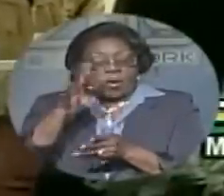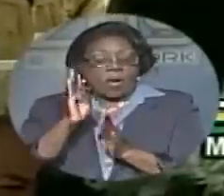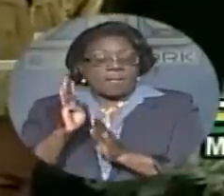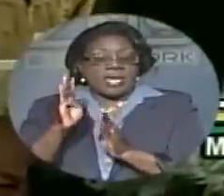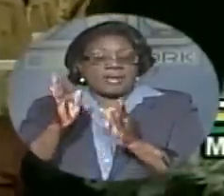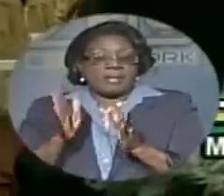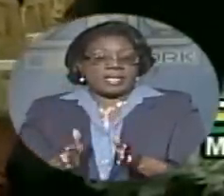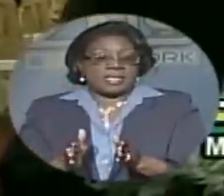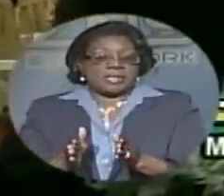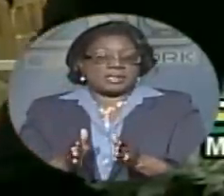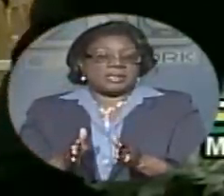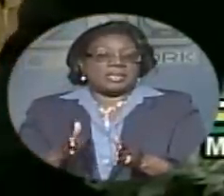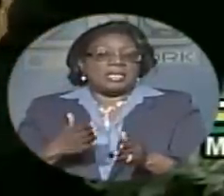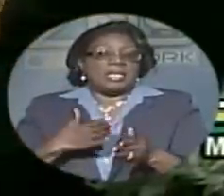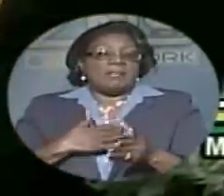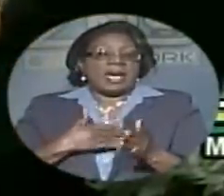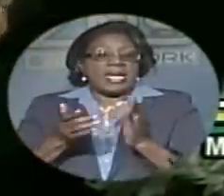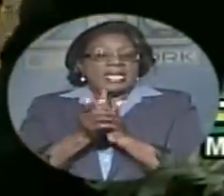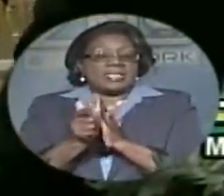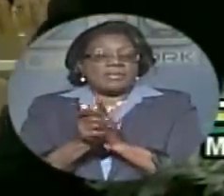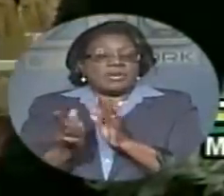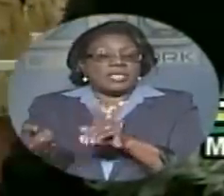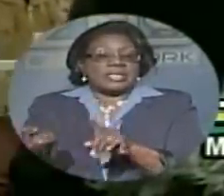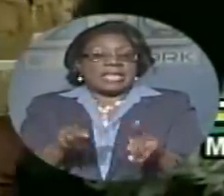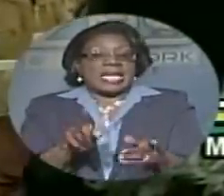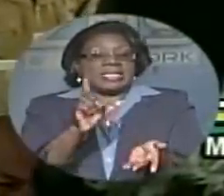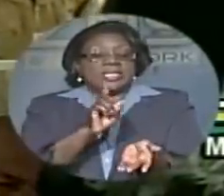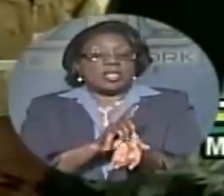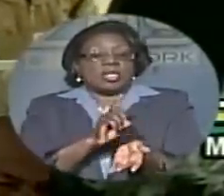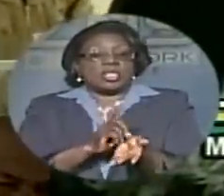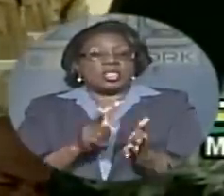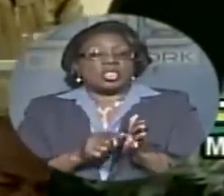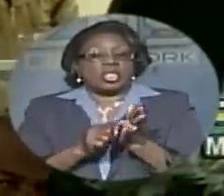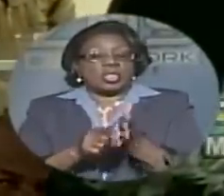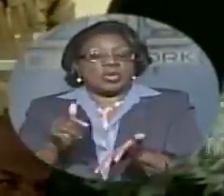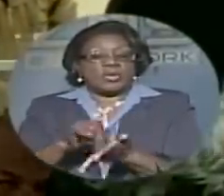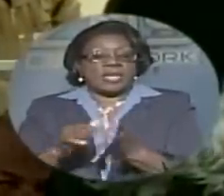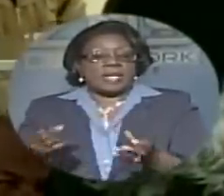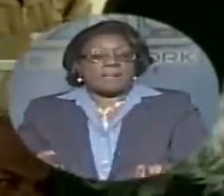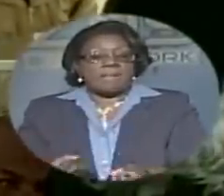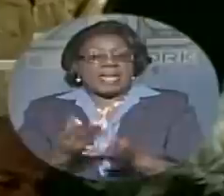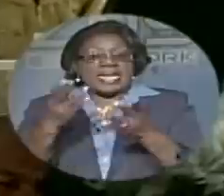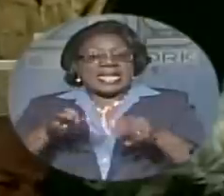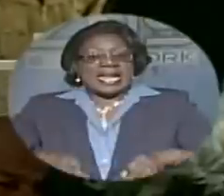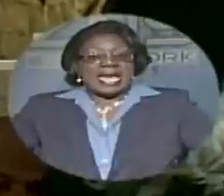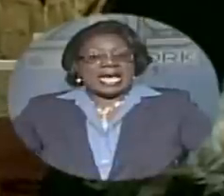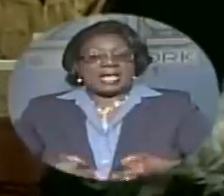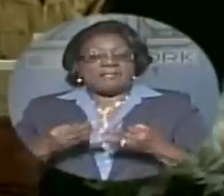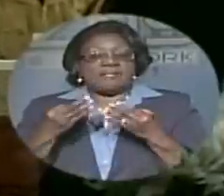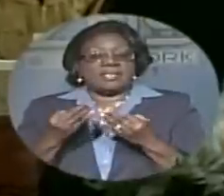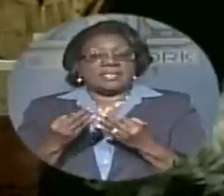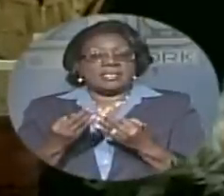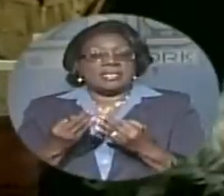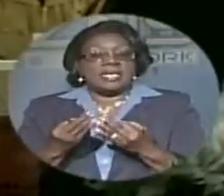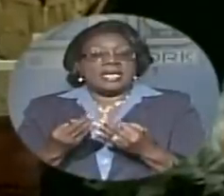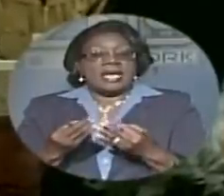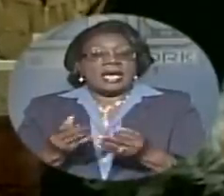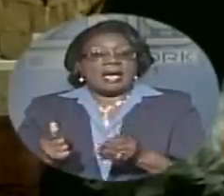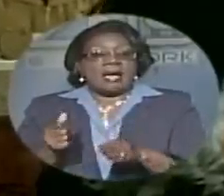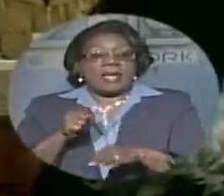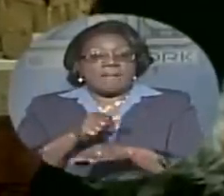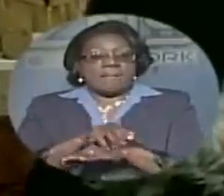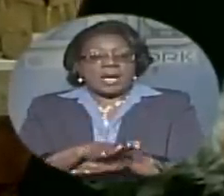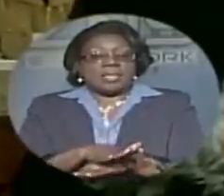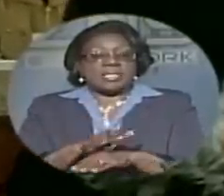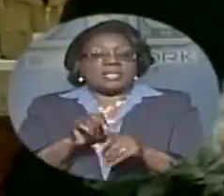personal experience as a physician show that many lives are impacted